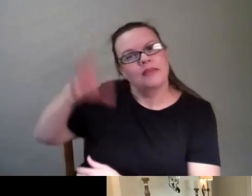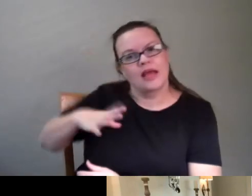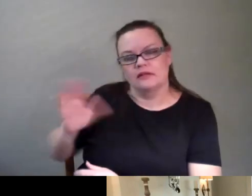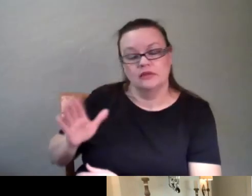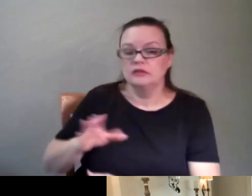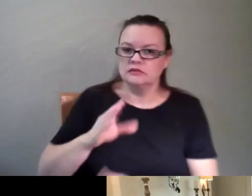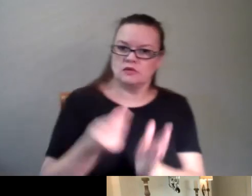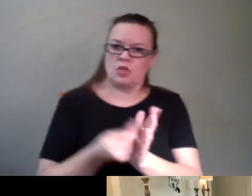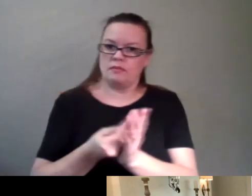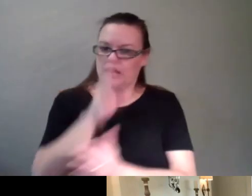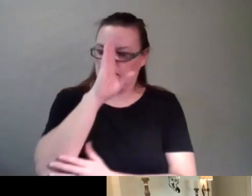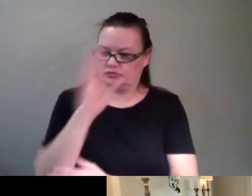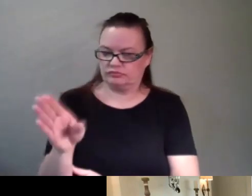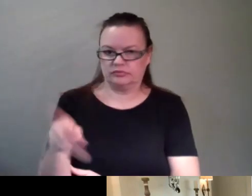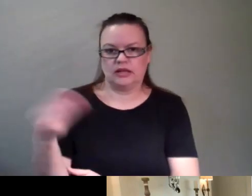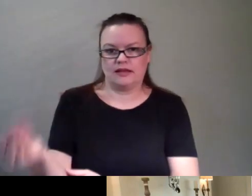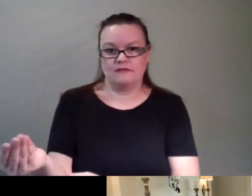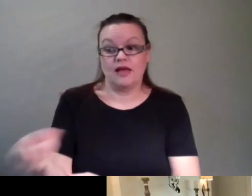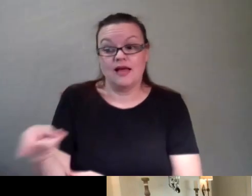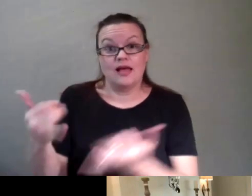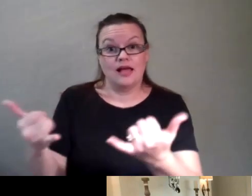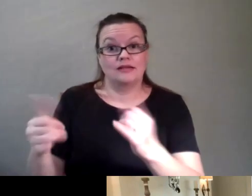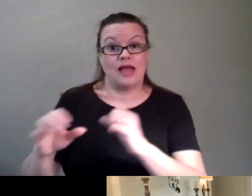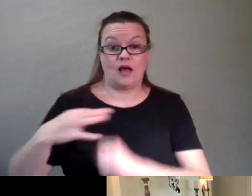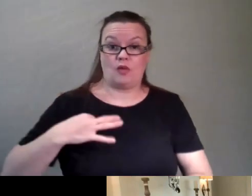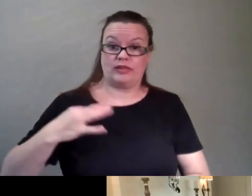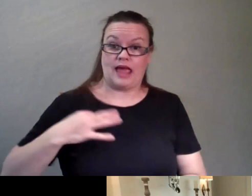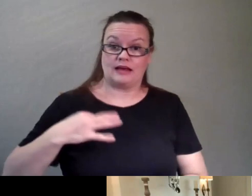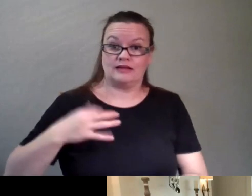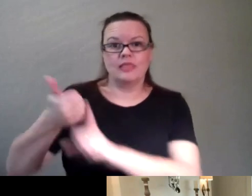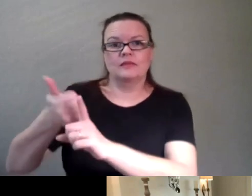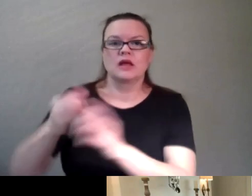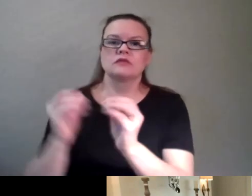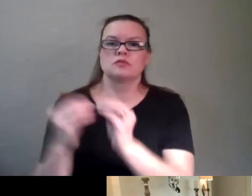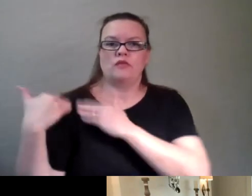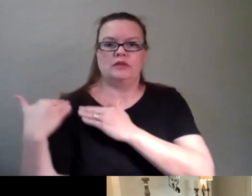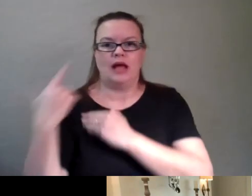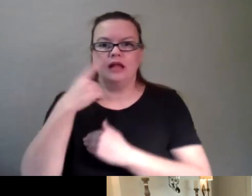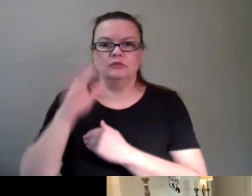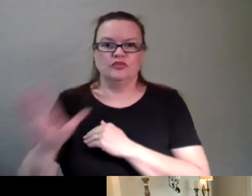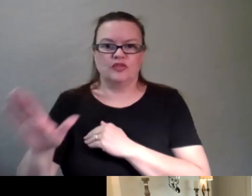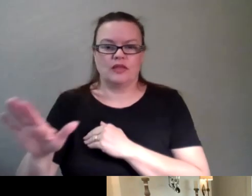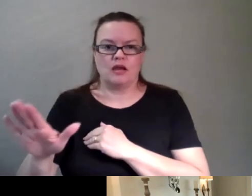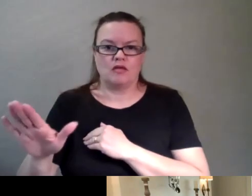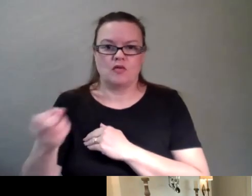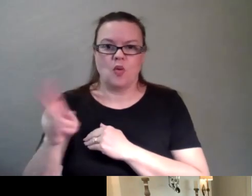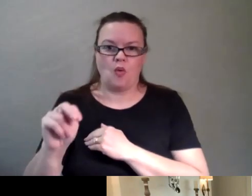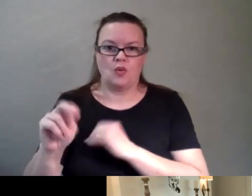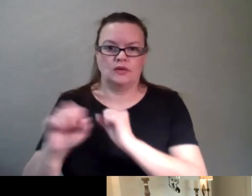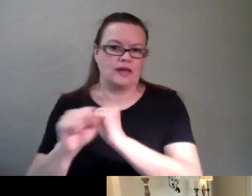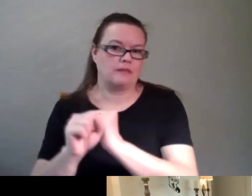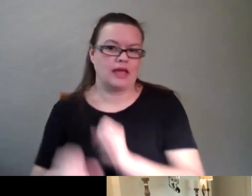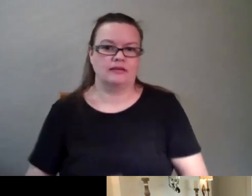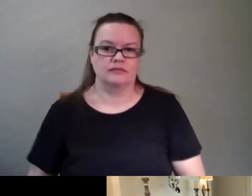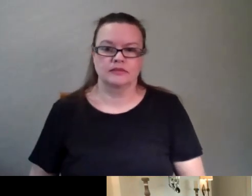responsible for the type of campaign they're running. And that is so much of what's leading to the incivility today